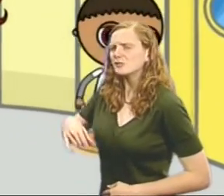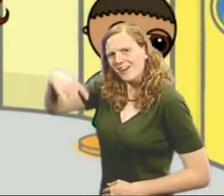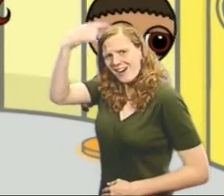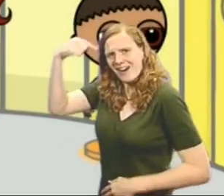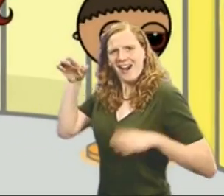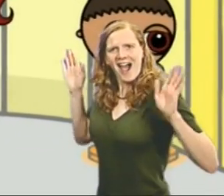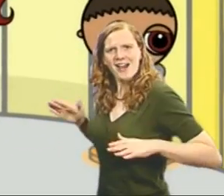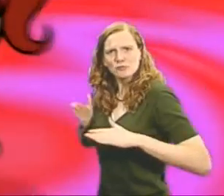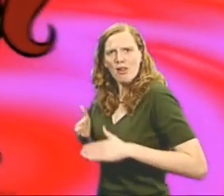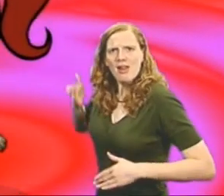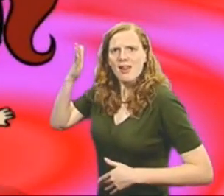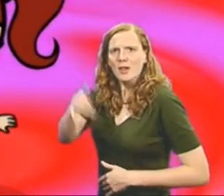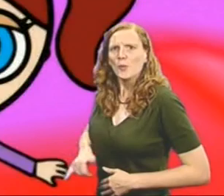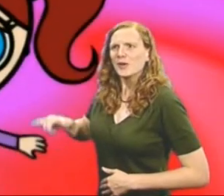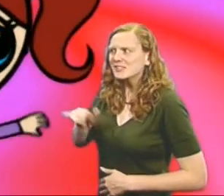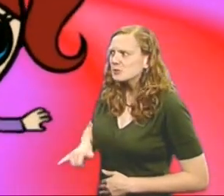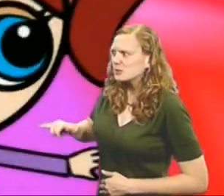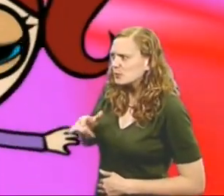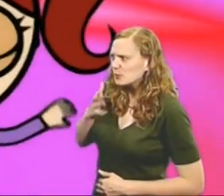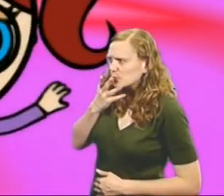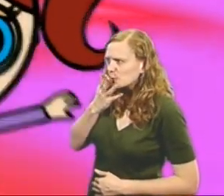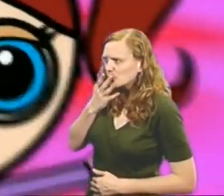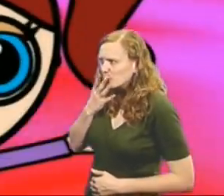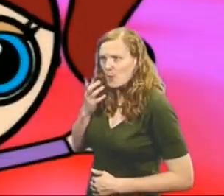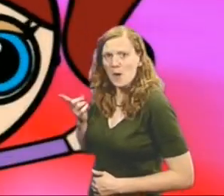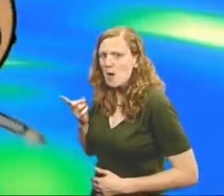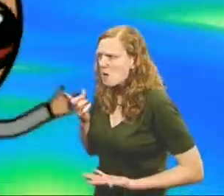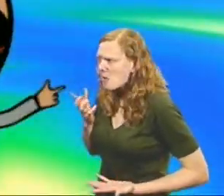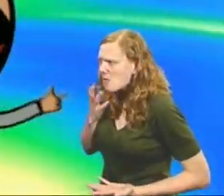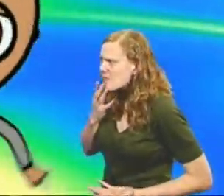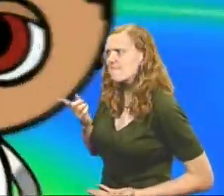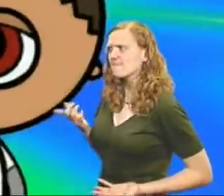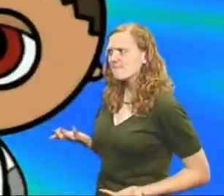be done. Ellie, Ellie, Ellie, Ellie,